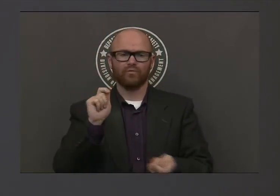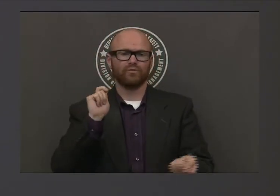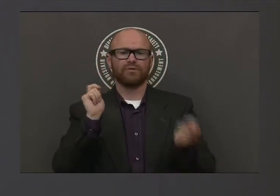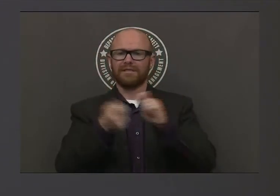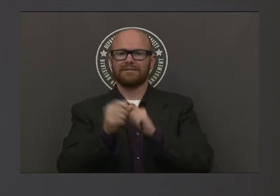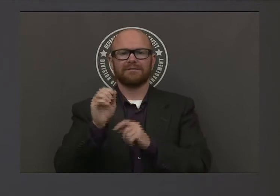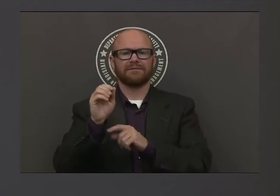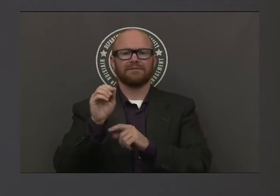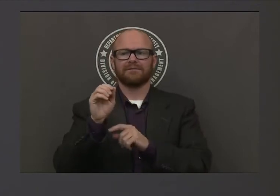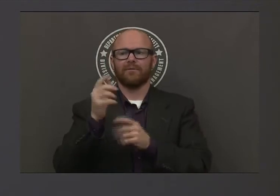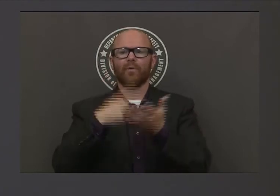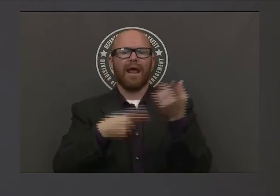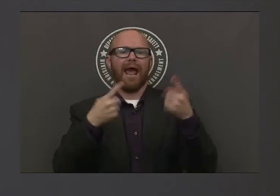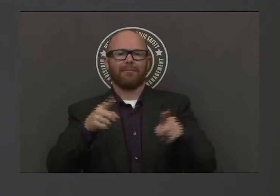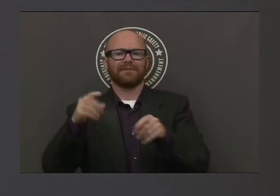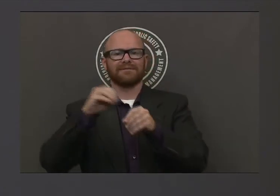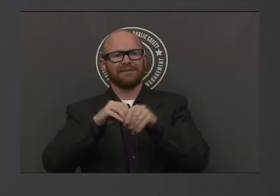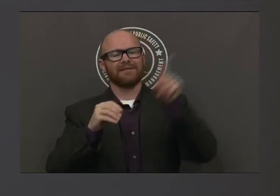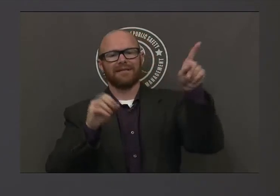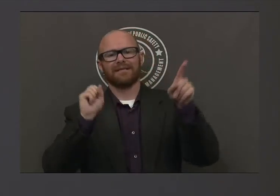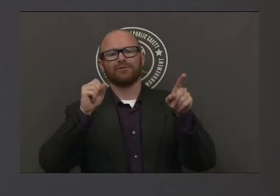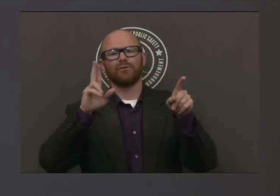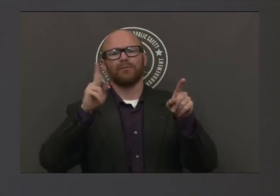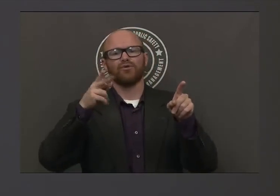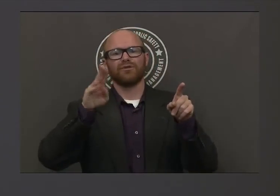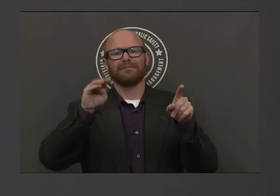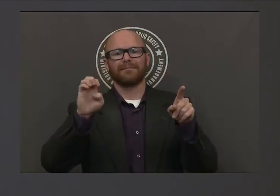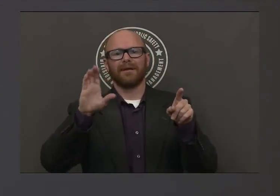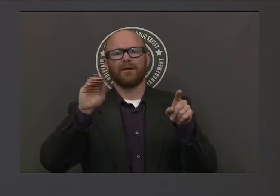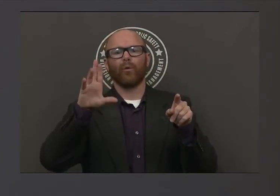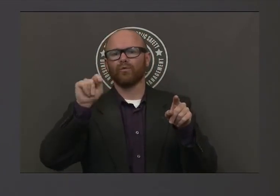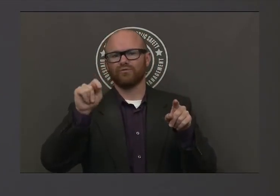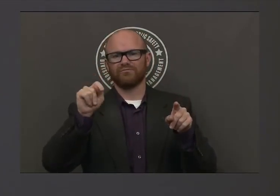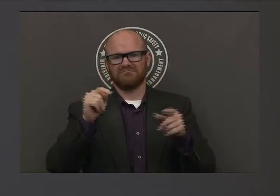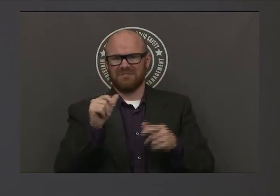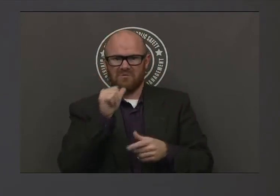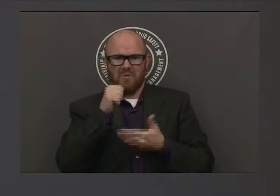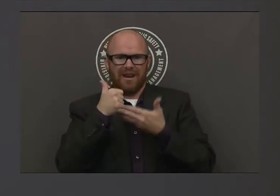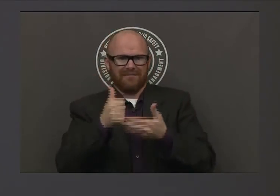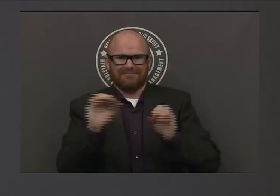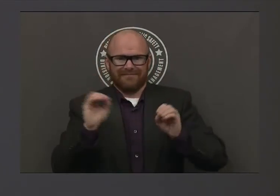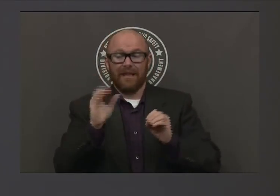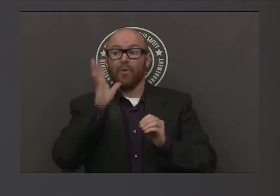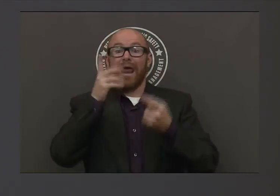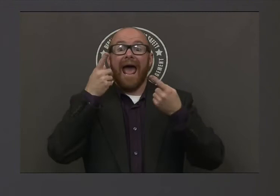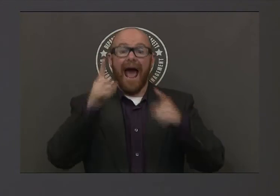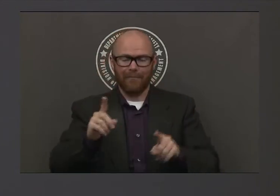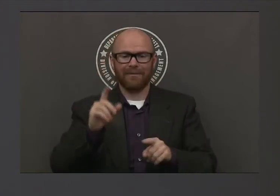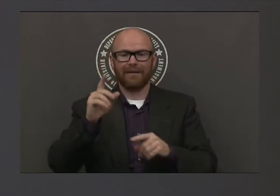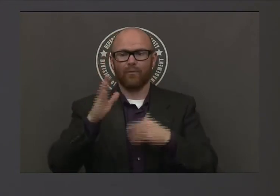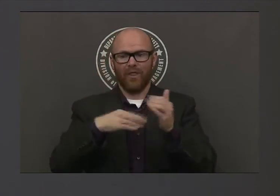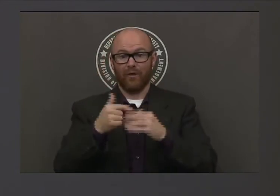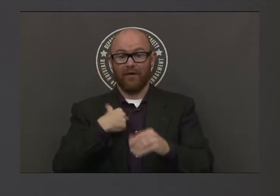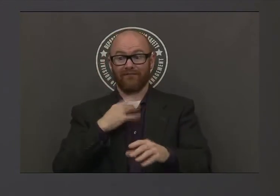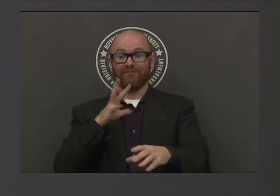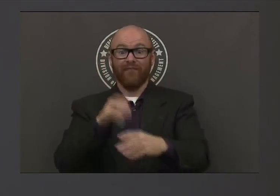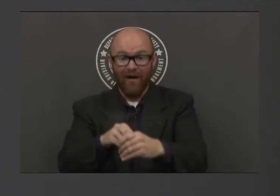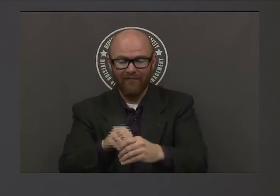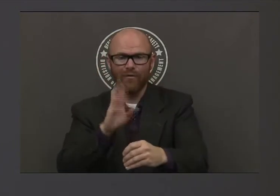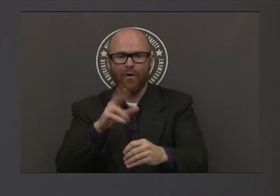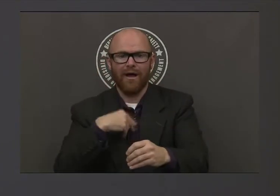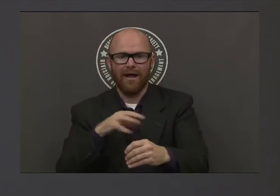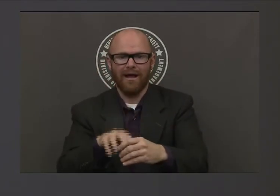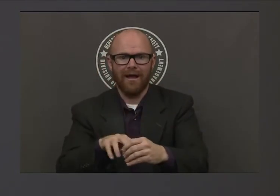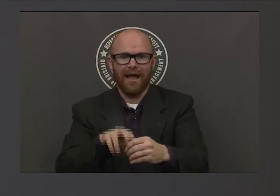that brief. It will not change the outcome of that lawsuit in any way. That would all happen whether or not Utah got involved. So I'll